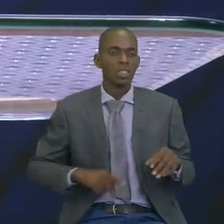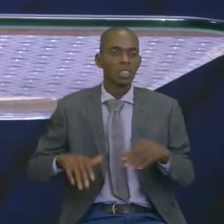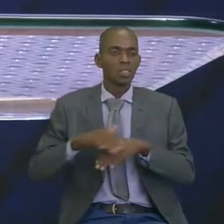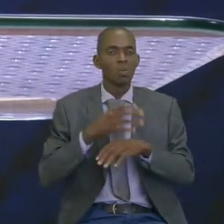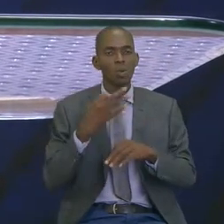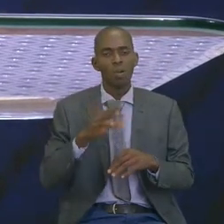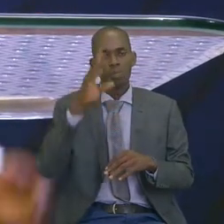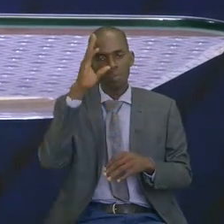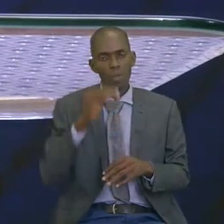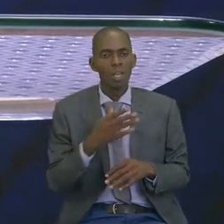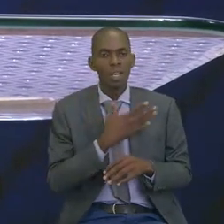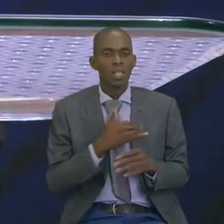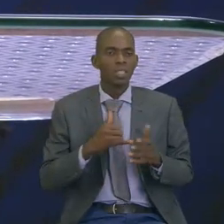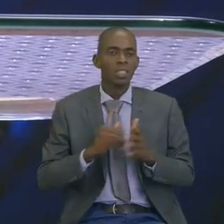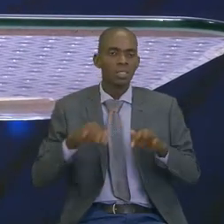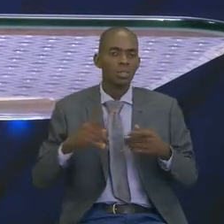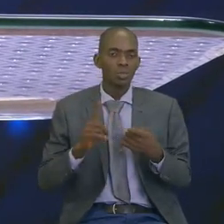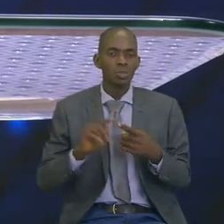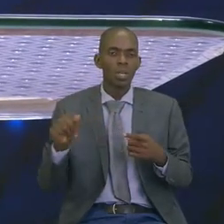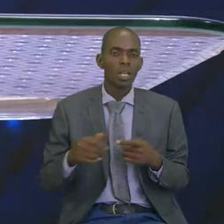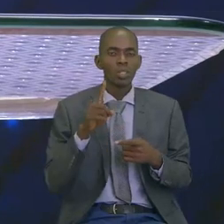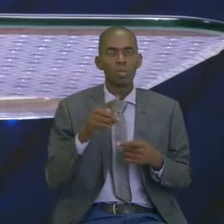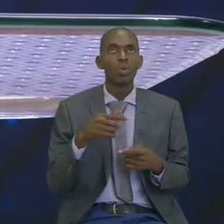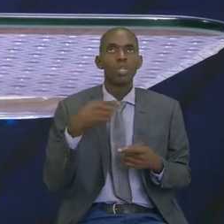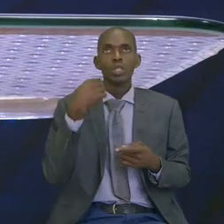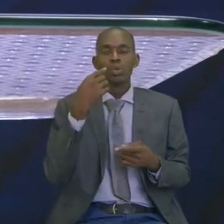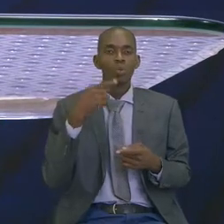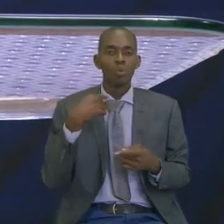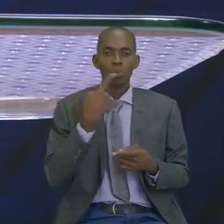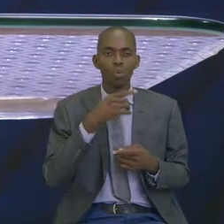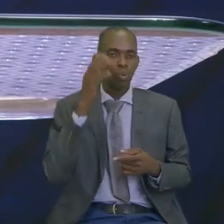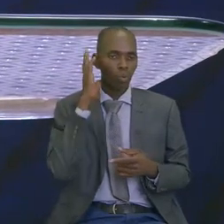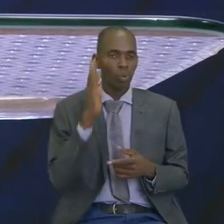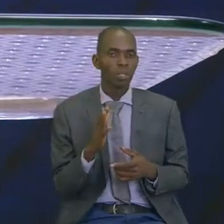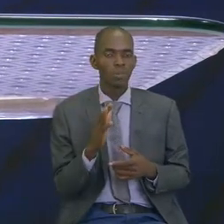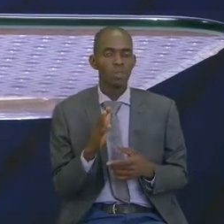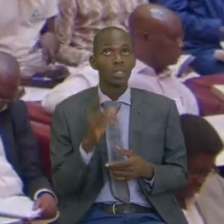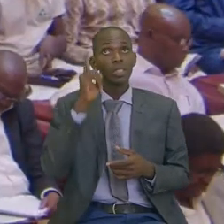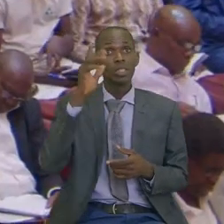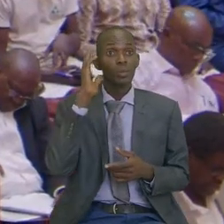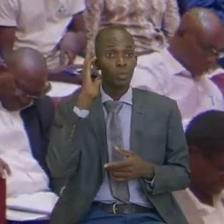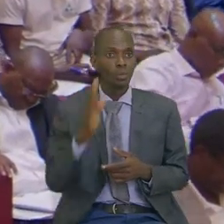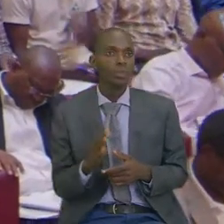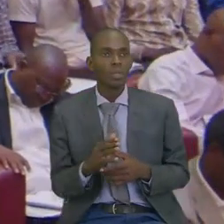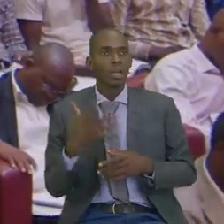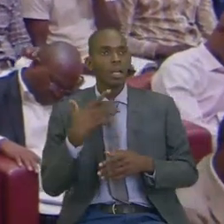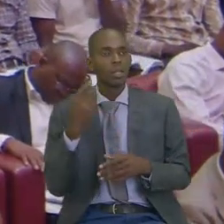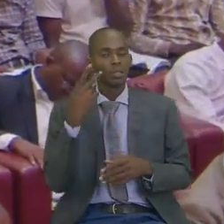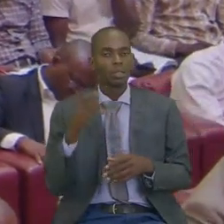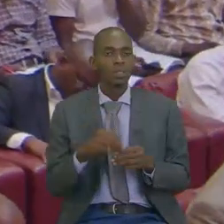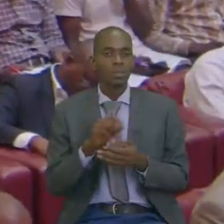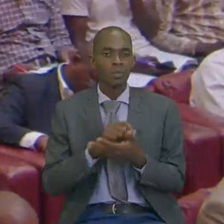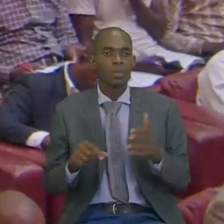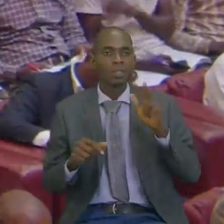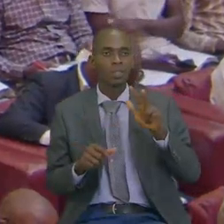men and giveth it to whomsoever he will. Look at verse 35. In verse 35